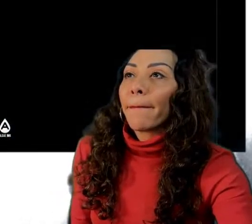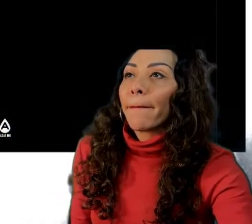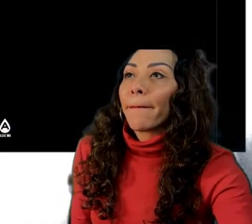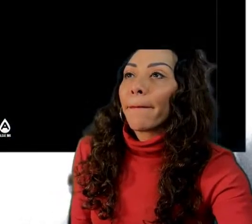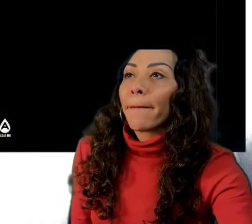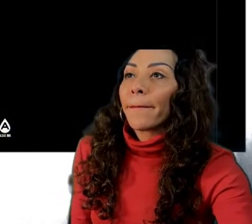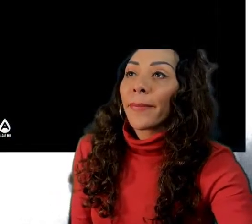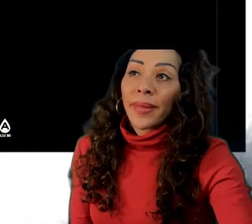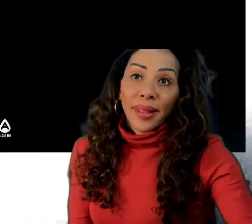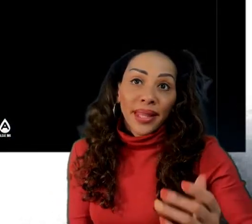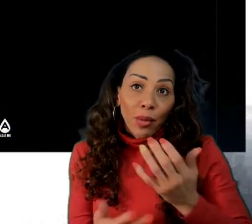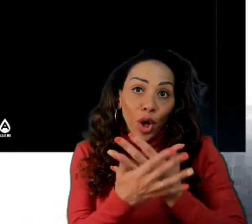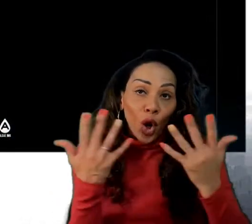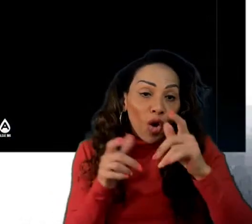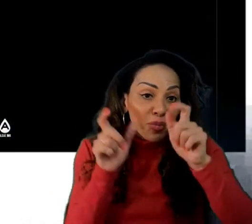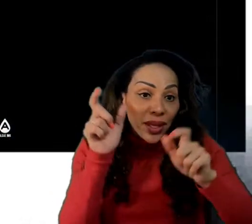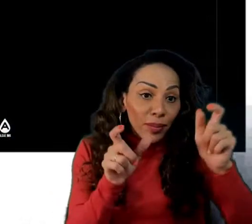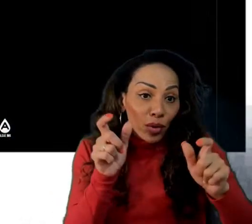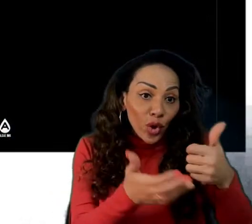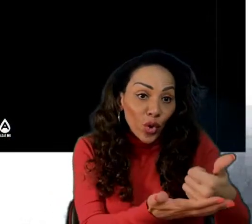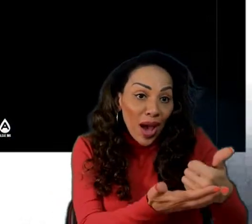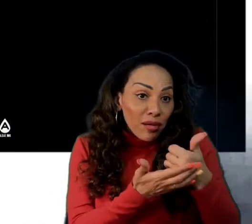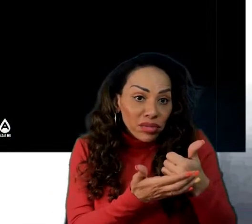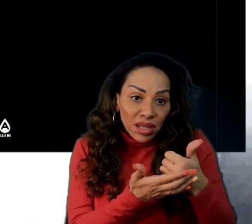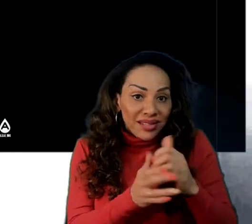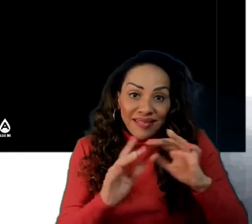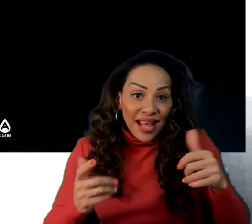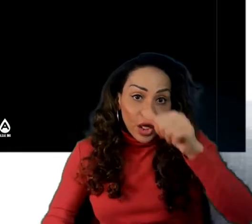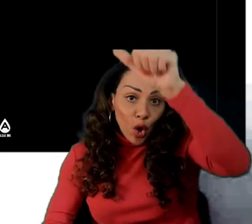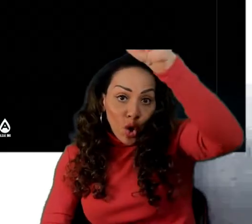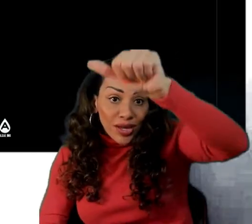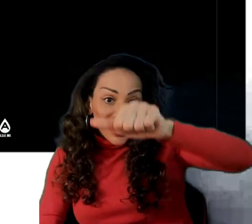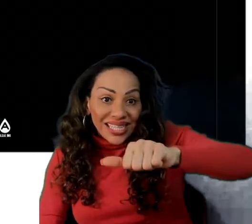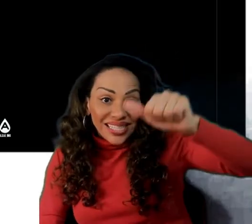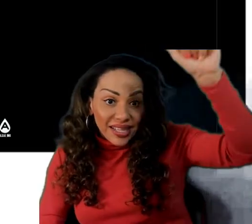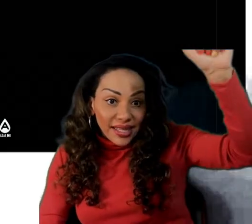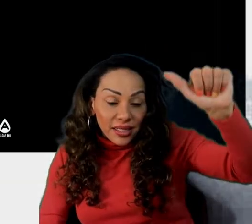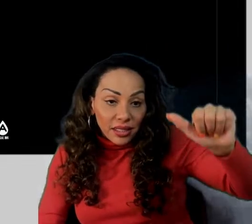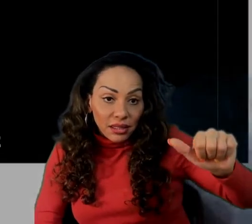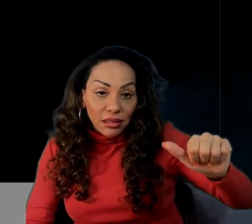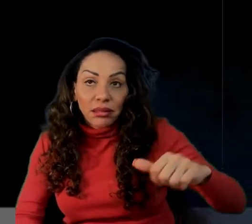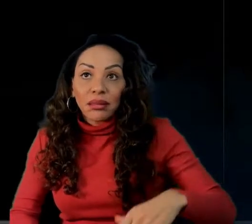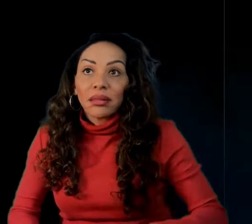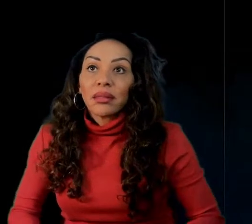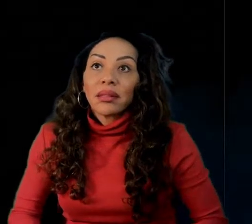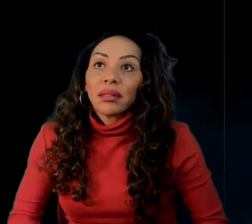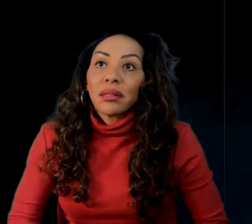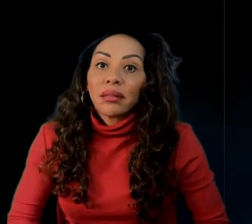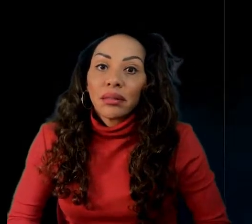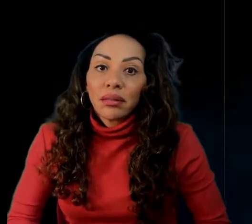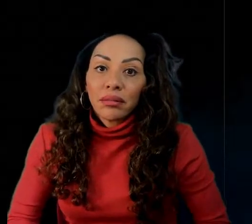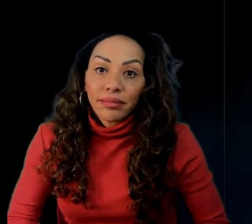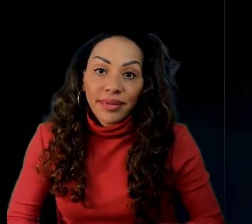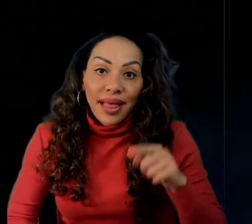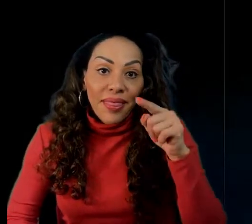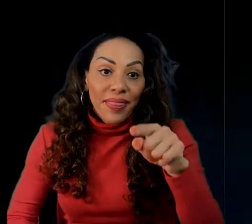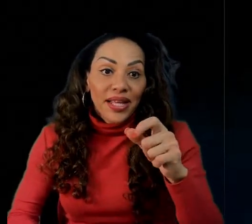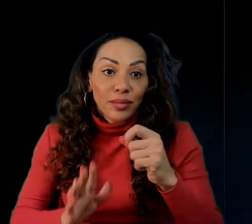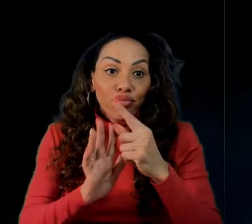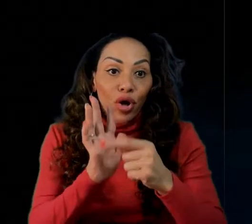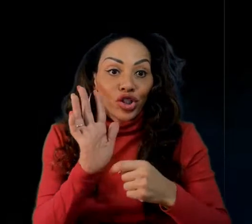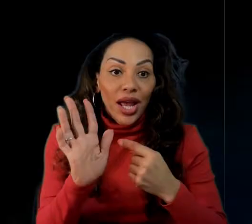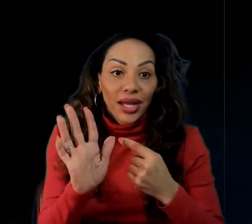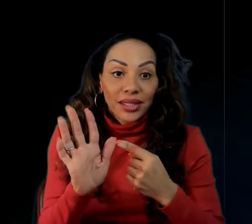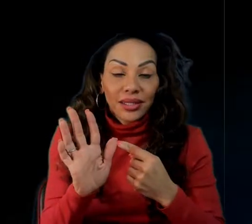here. But we had like great team of collaborators. So like this project was kind of conceived